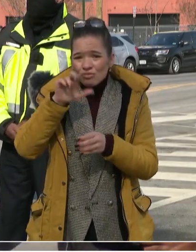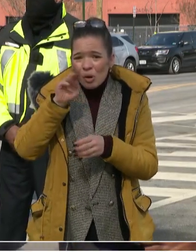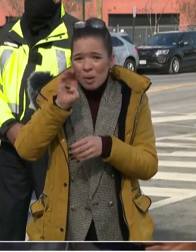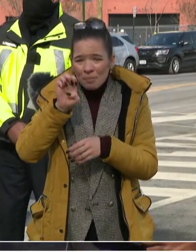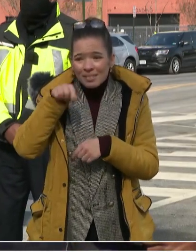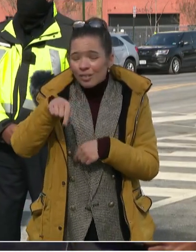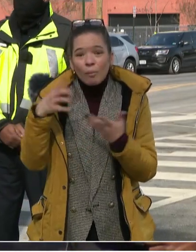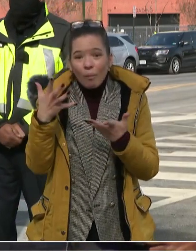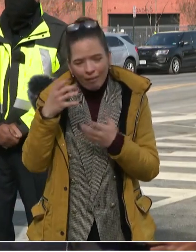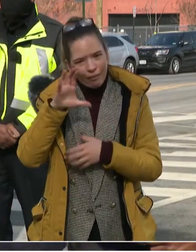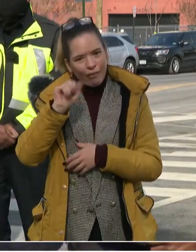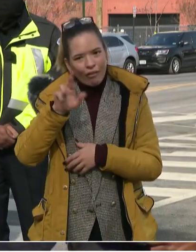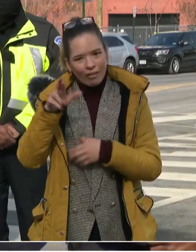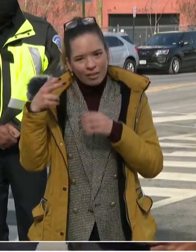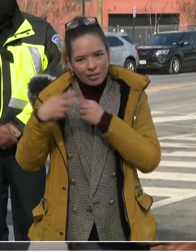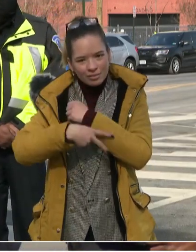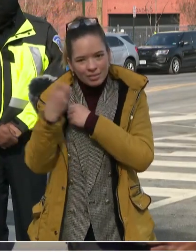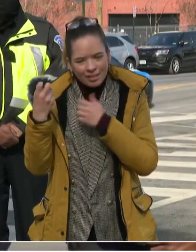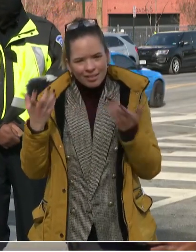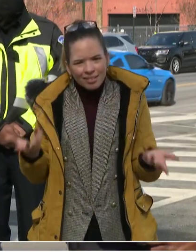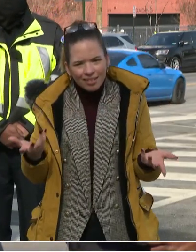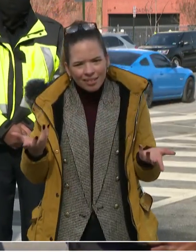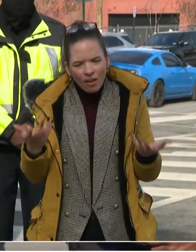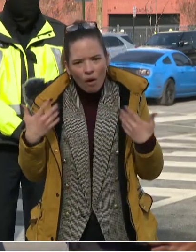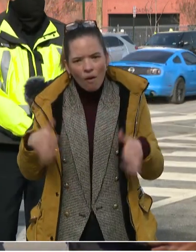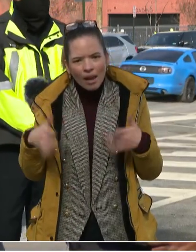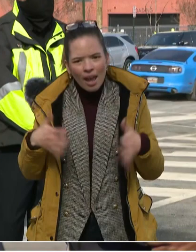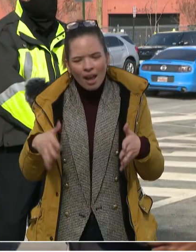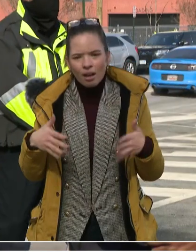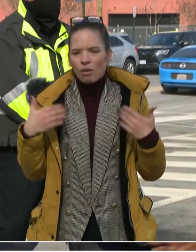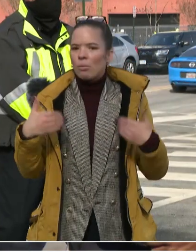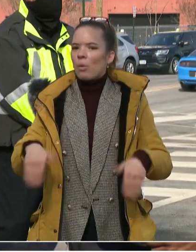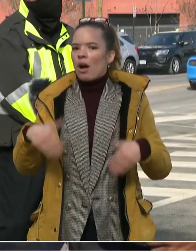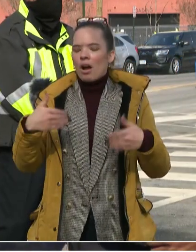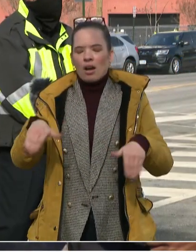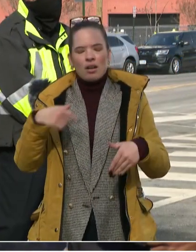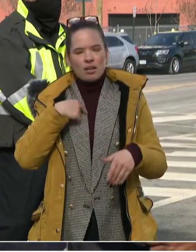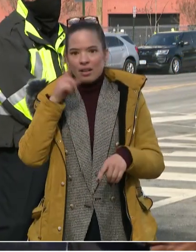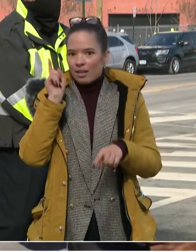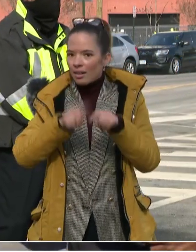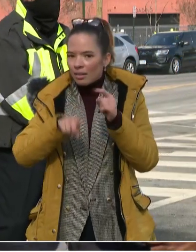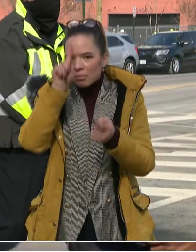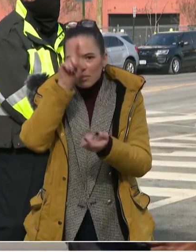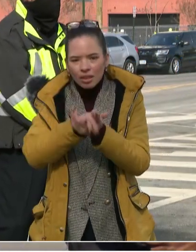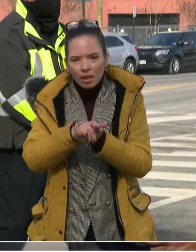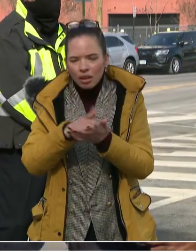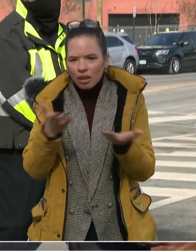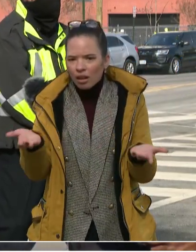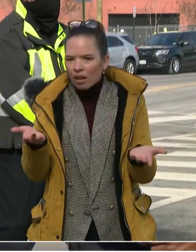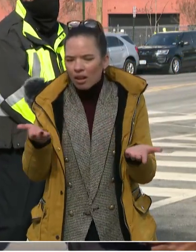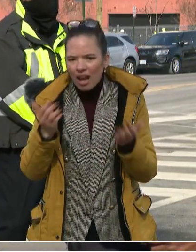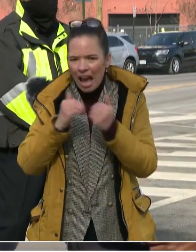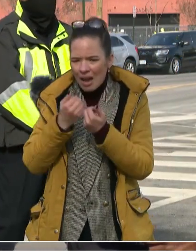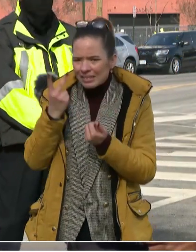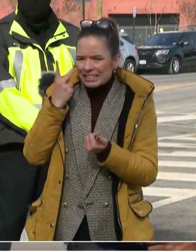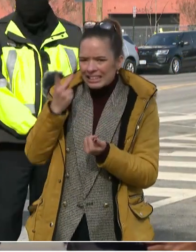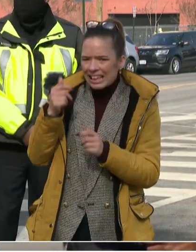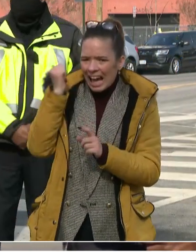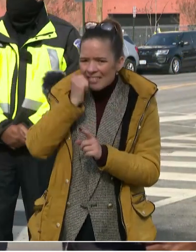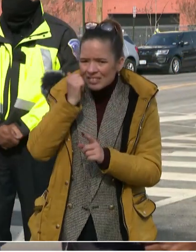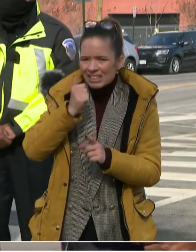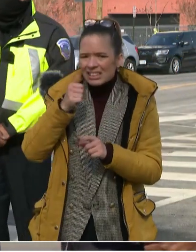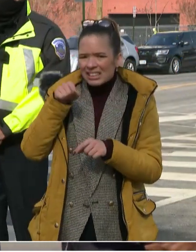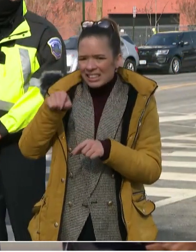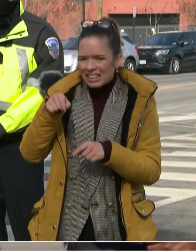carjackings, which seems to be an amazing statistic, except to people who see this every single day. The people you see behind